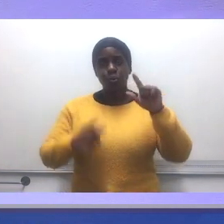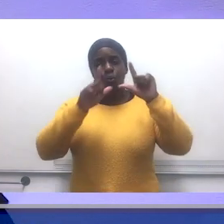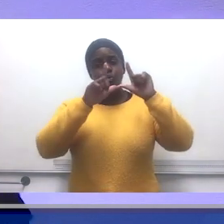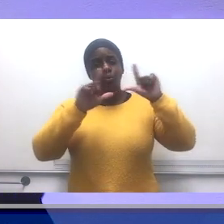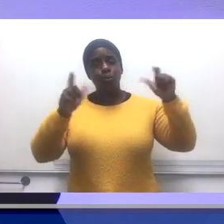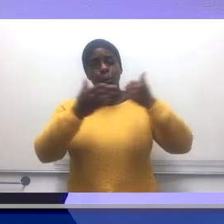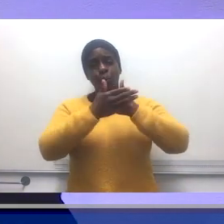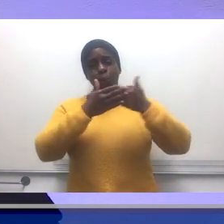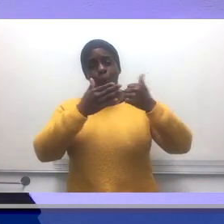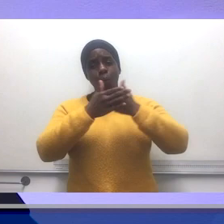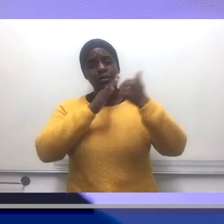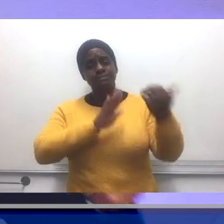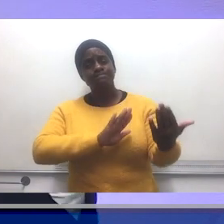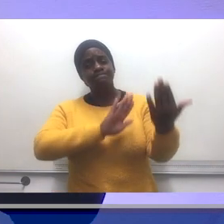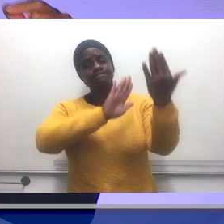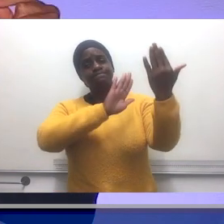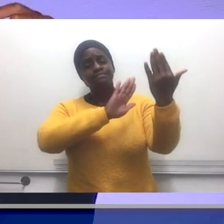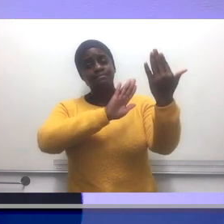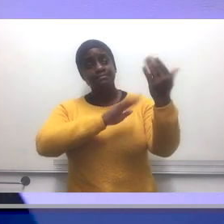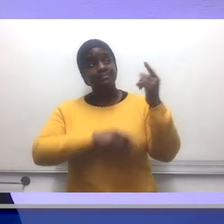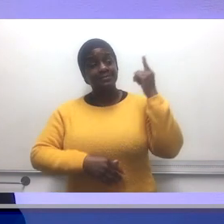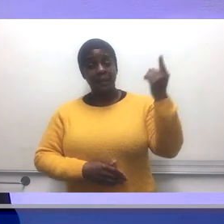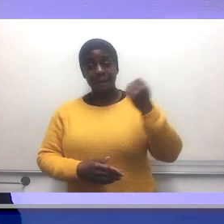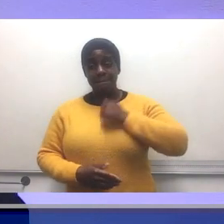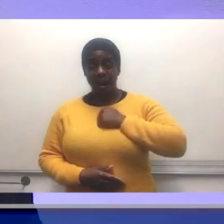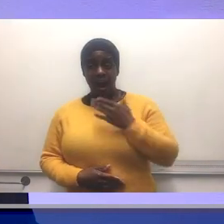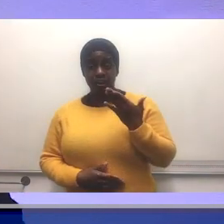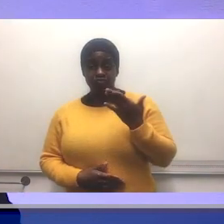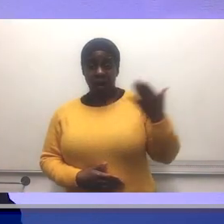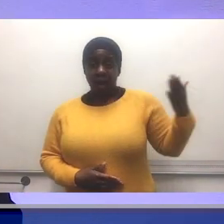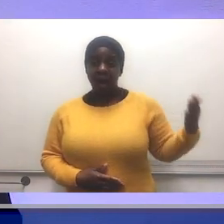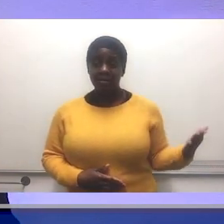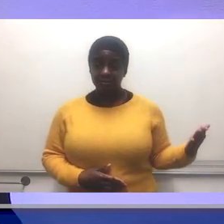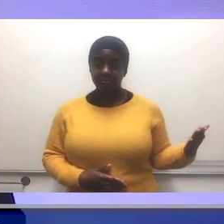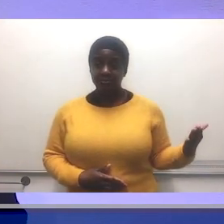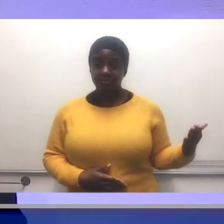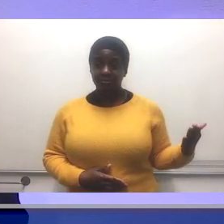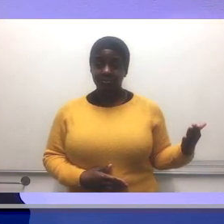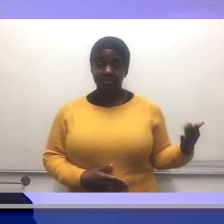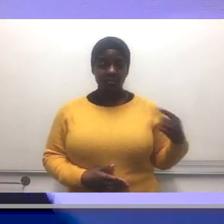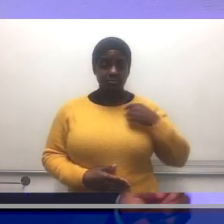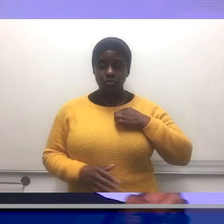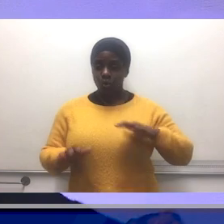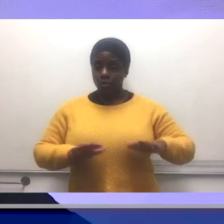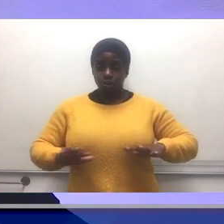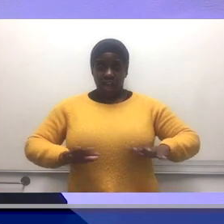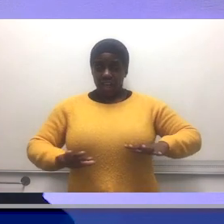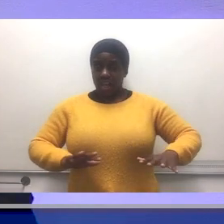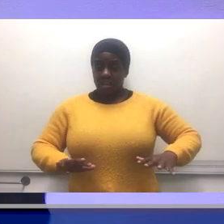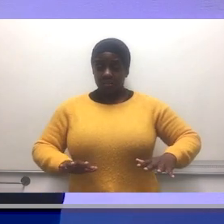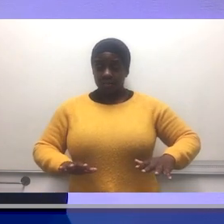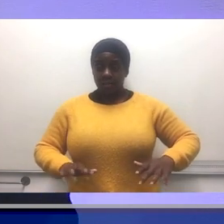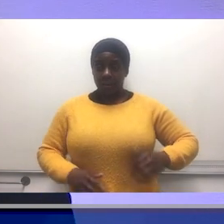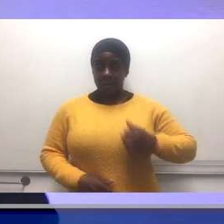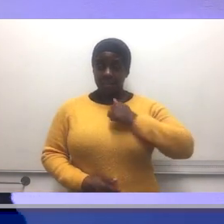always before me, for he is at my right hand, that I may not be shaken. Therefore,